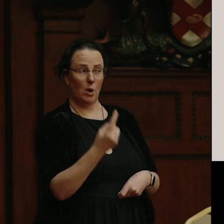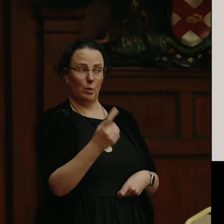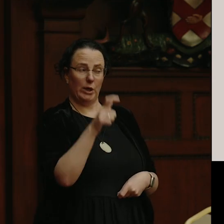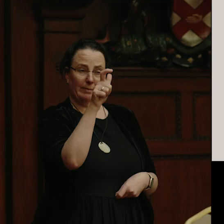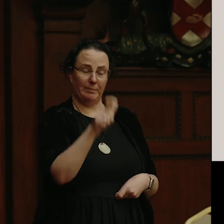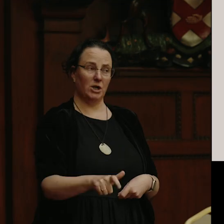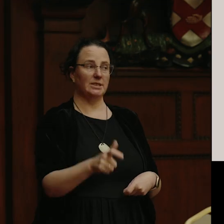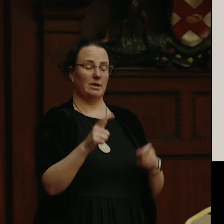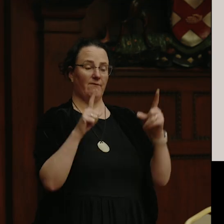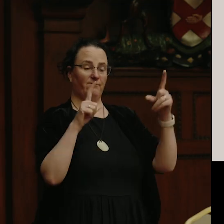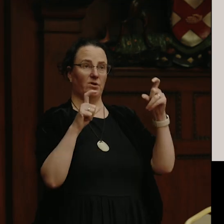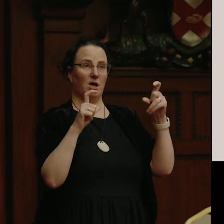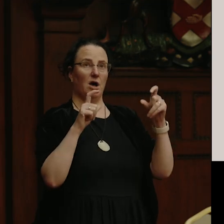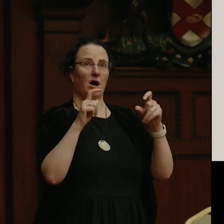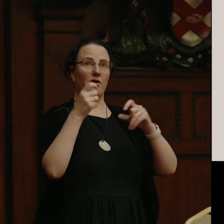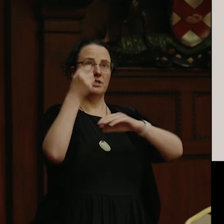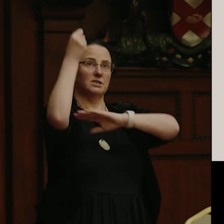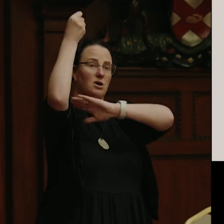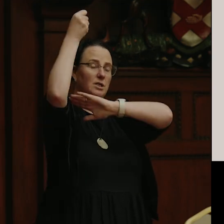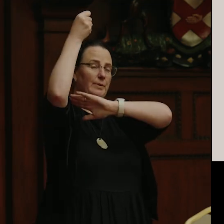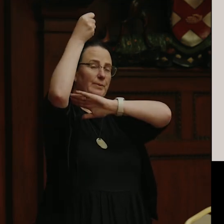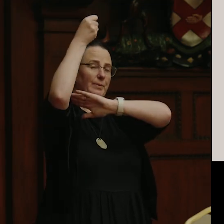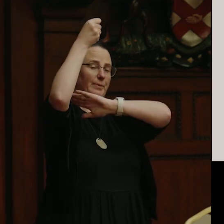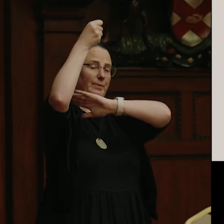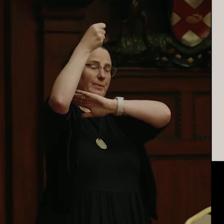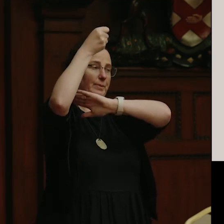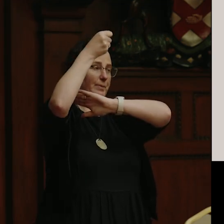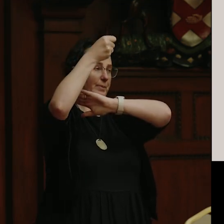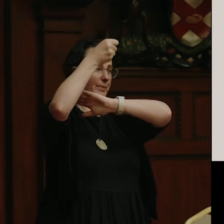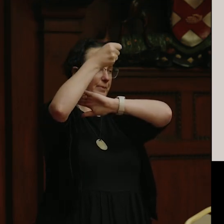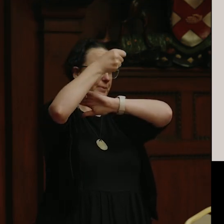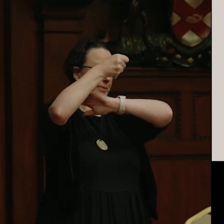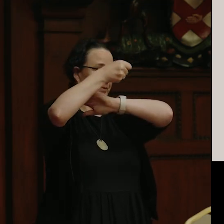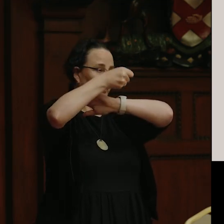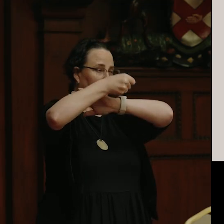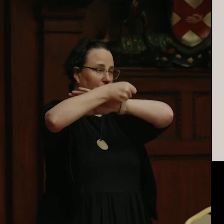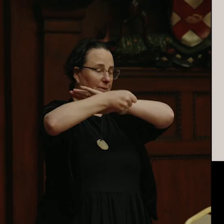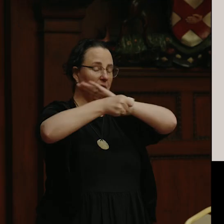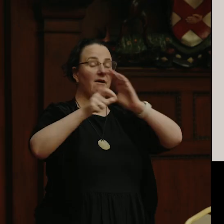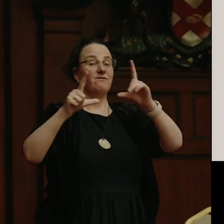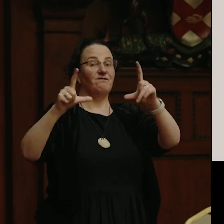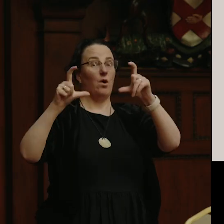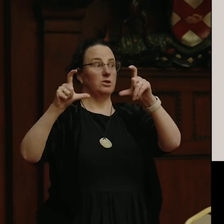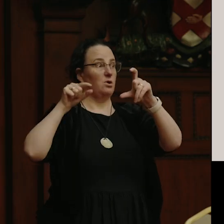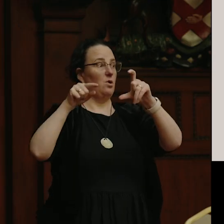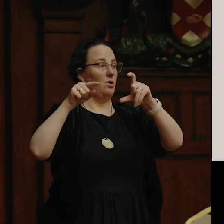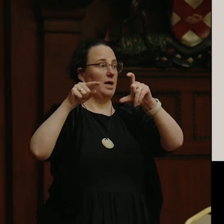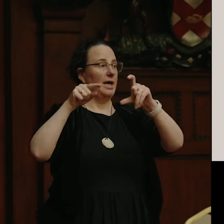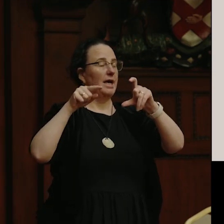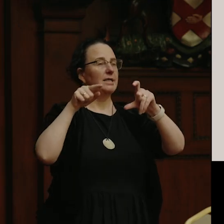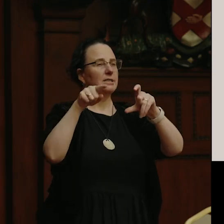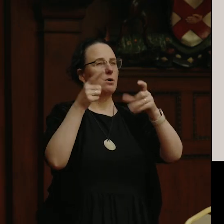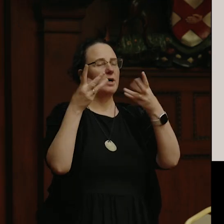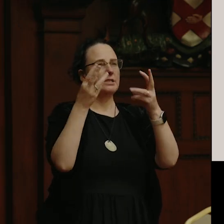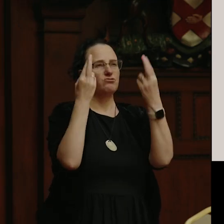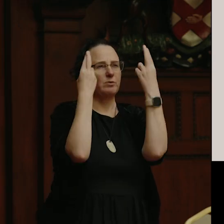a photograph of the sun setting and just how difficult just to communicate the profound fatigue and the energy seeping